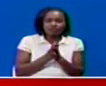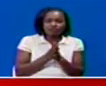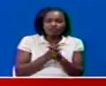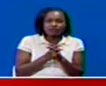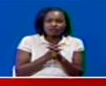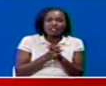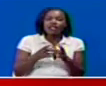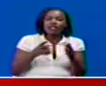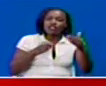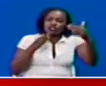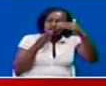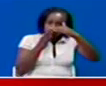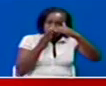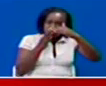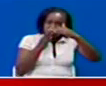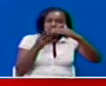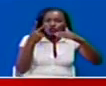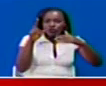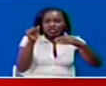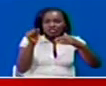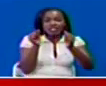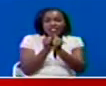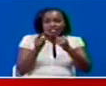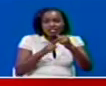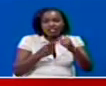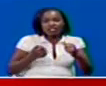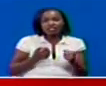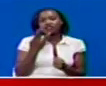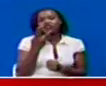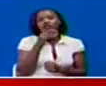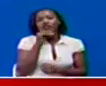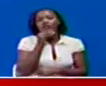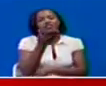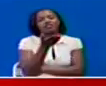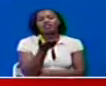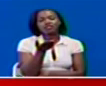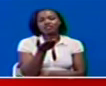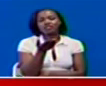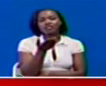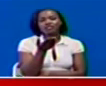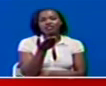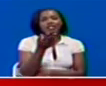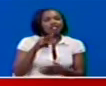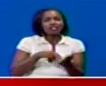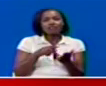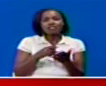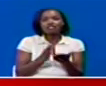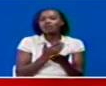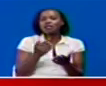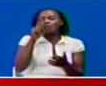The top 20 students, 16 are girls, only 4 are boys. Means there's something we need to